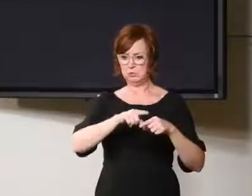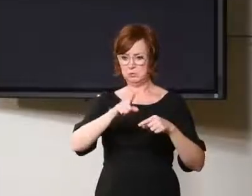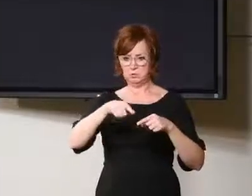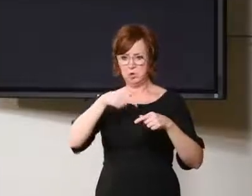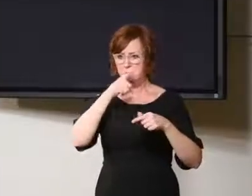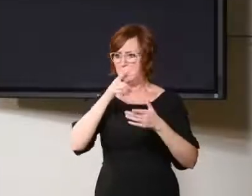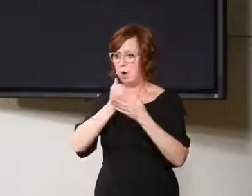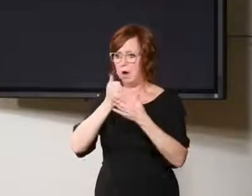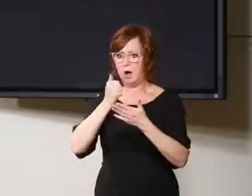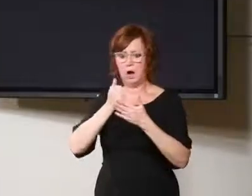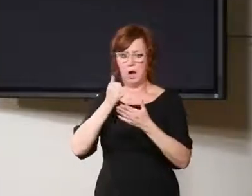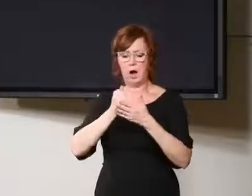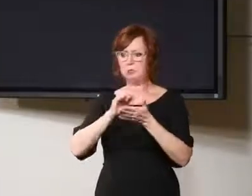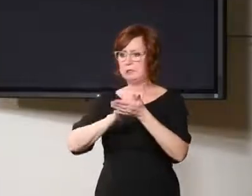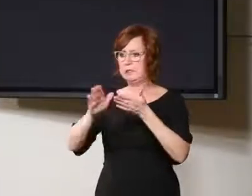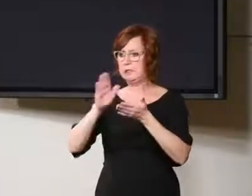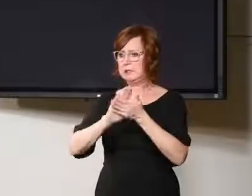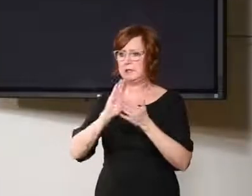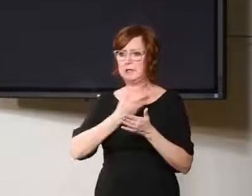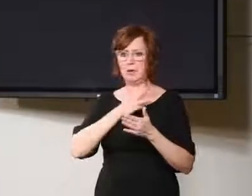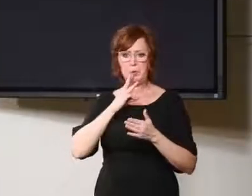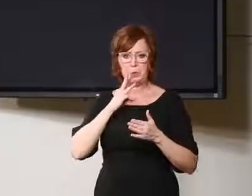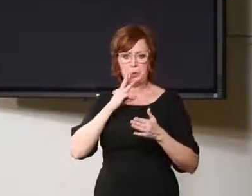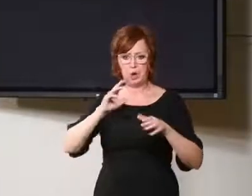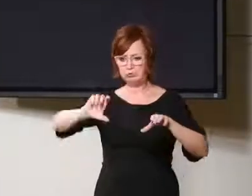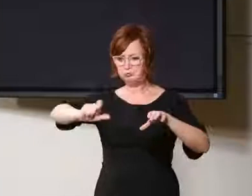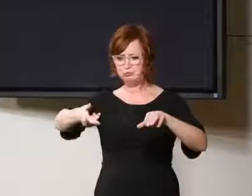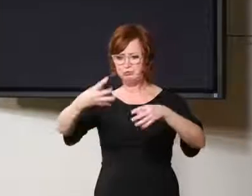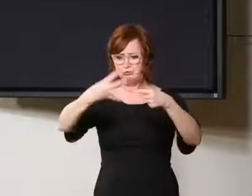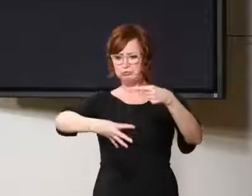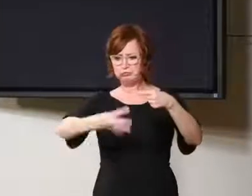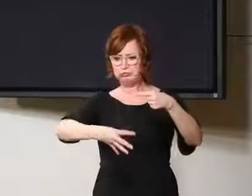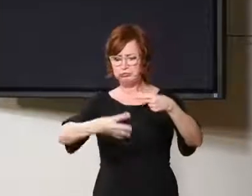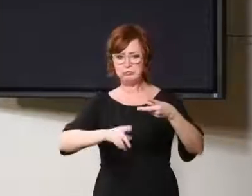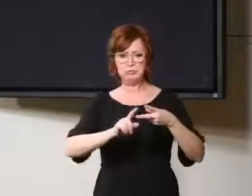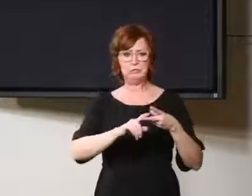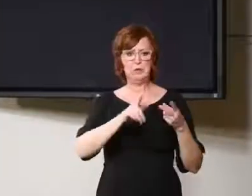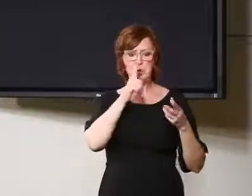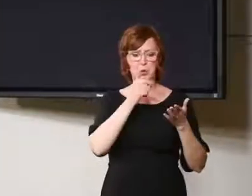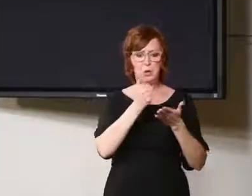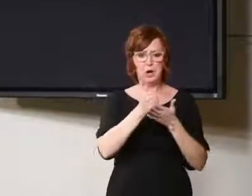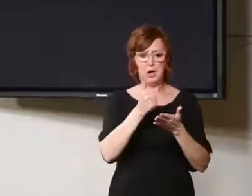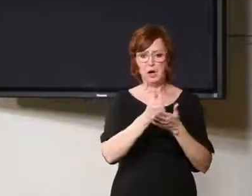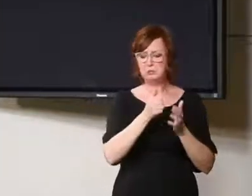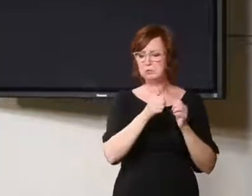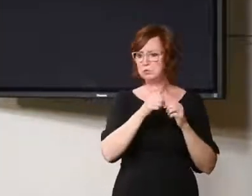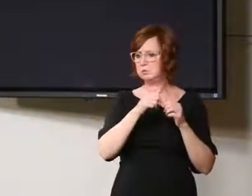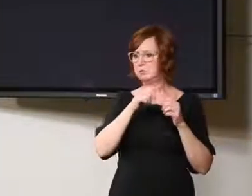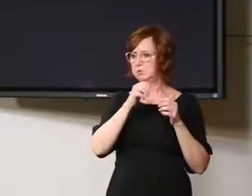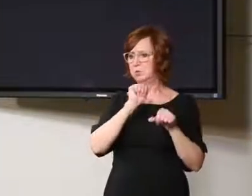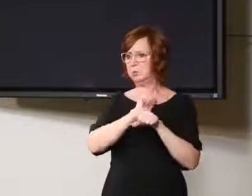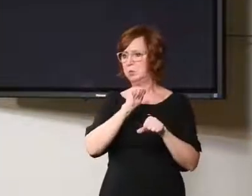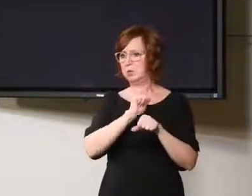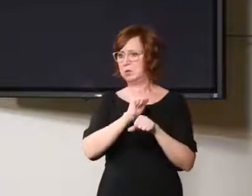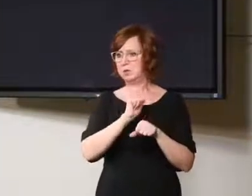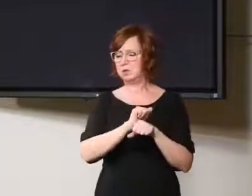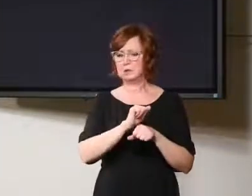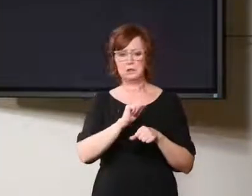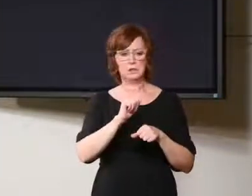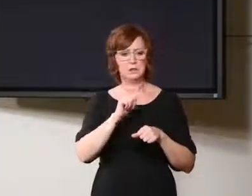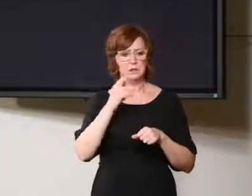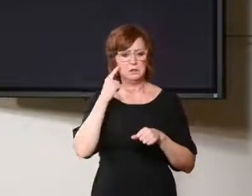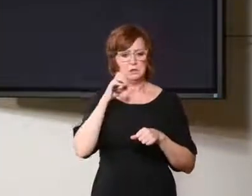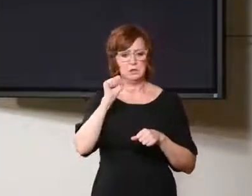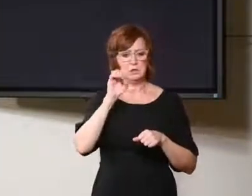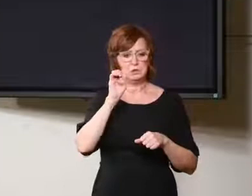water, water, as well as treating our wastewater that is moving out of our community. So all